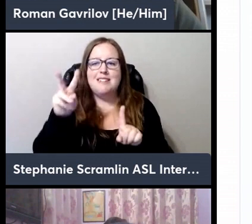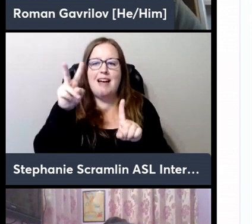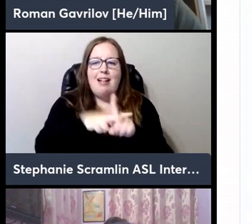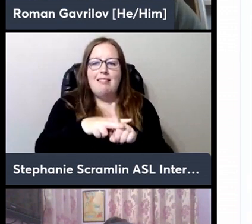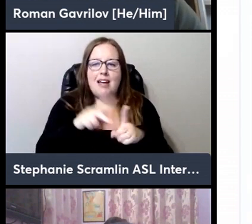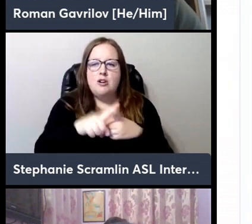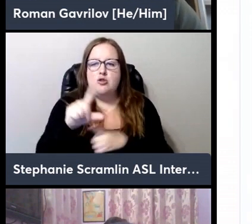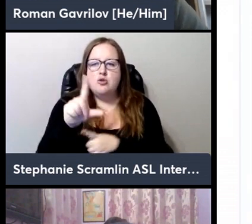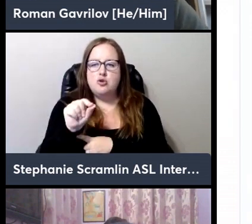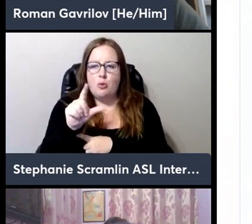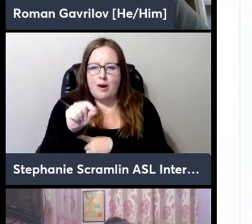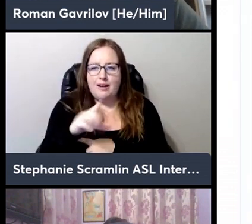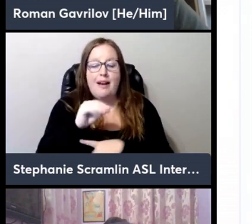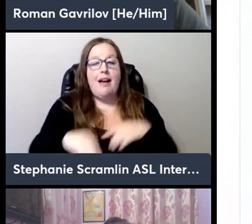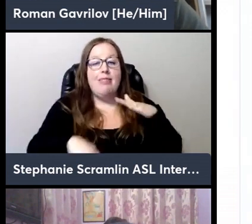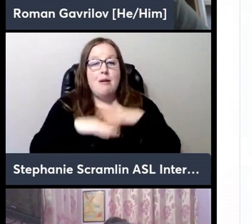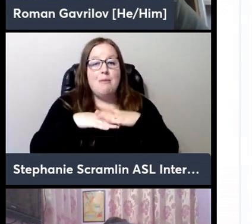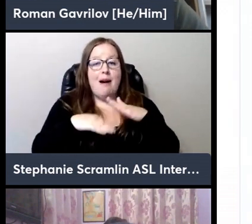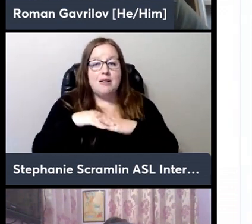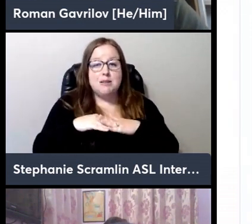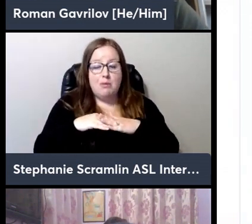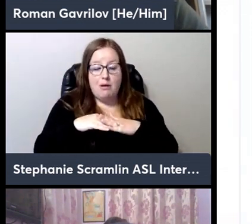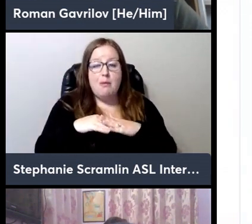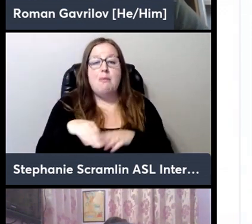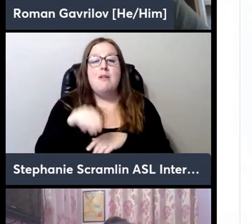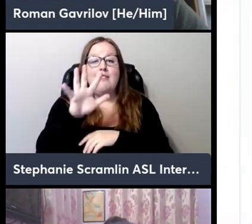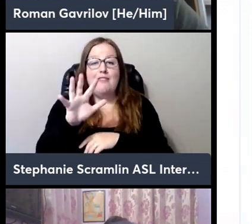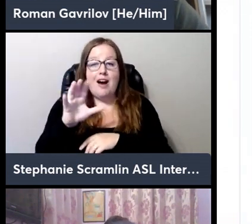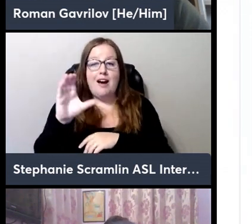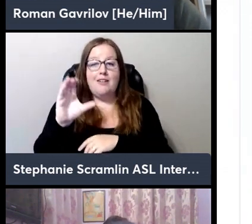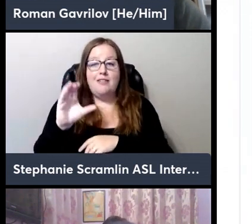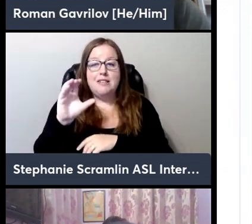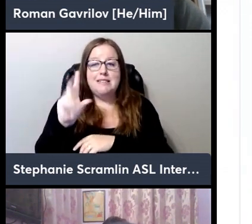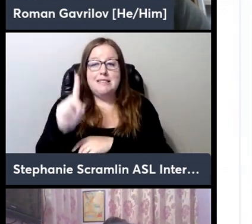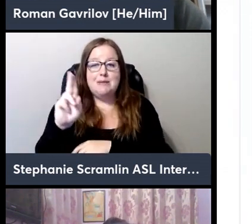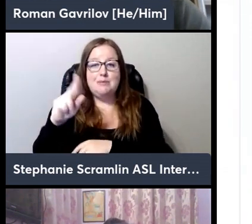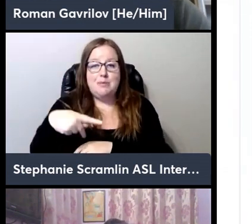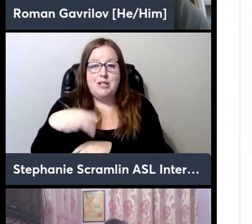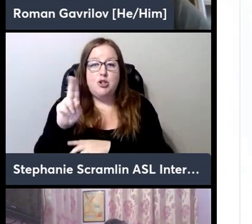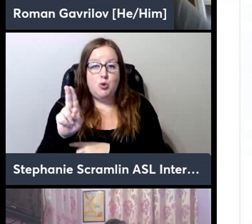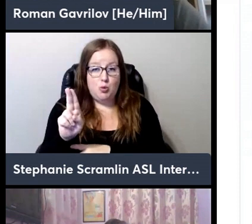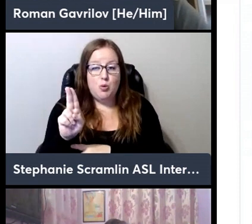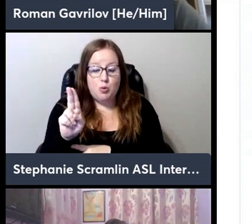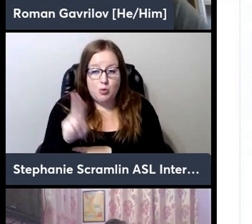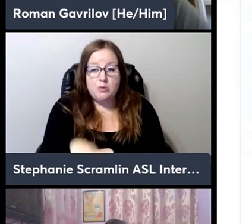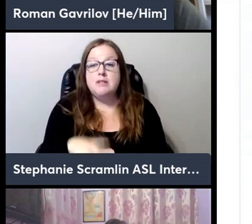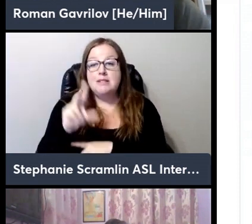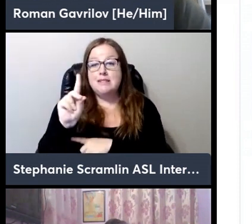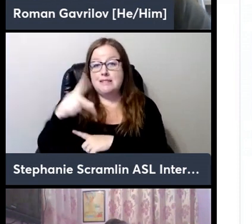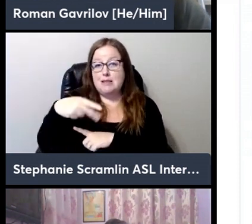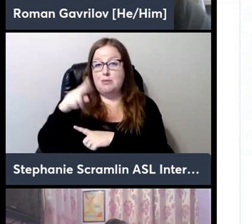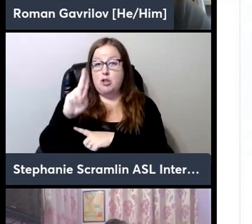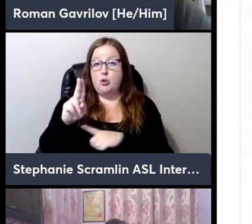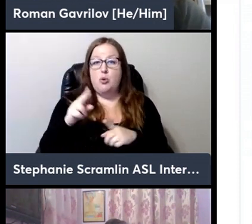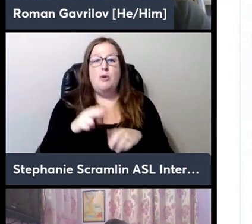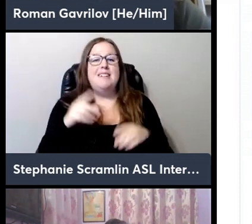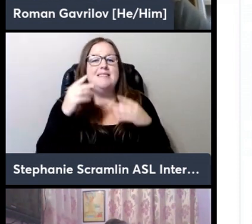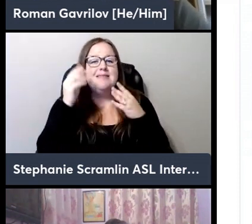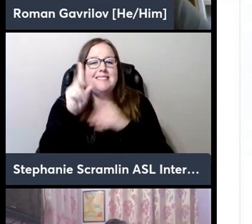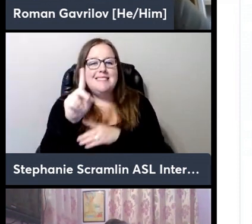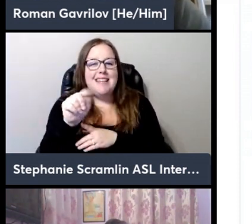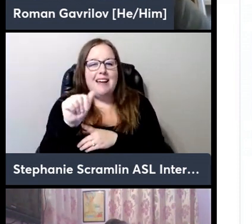20, and the maximum capacity is 5 DPUs. Now, DPU, what we call it, is data processing